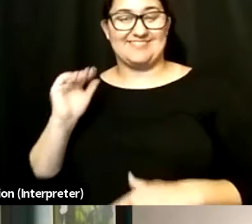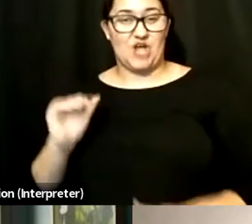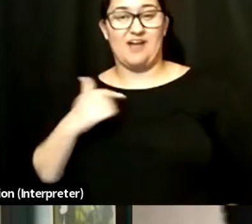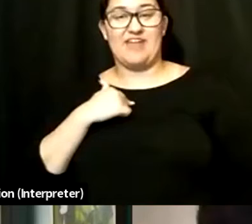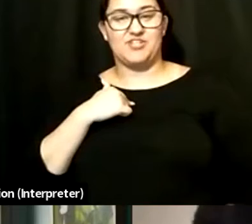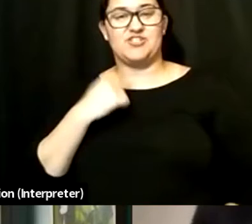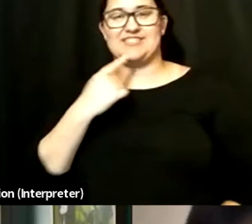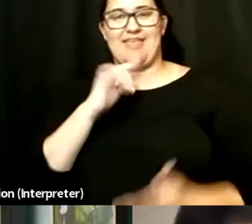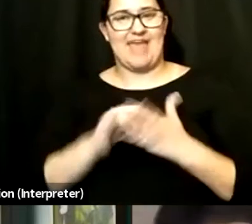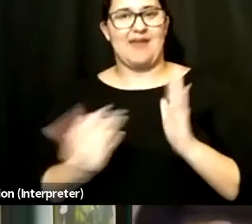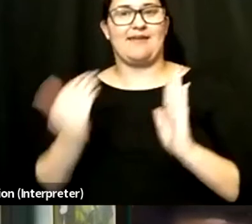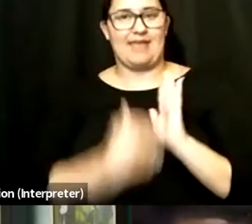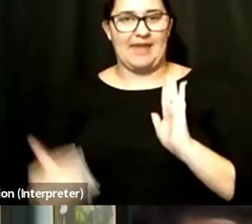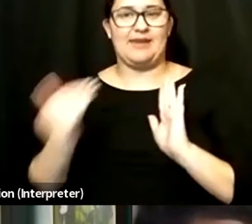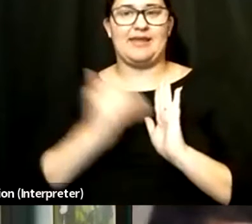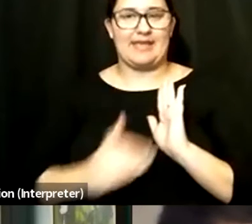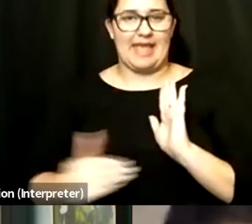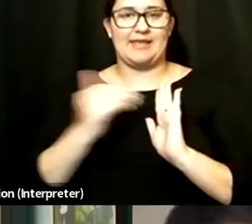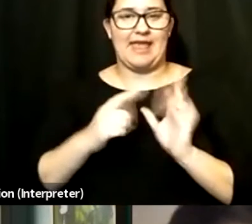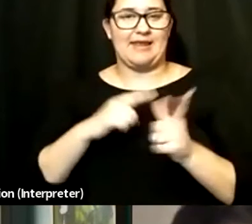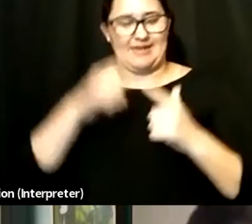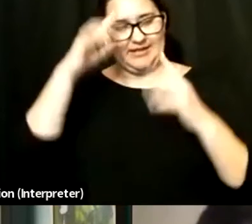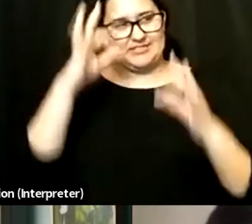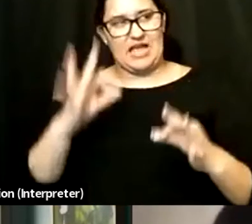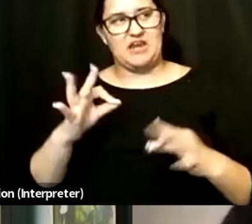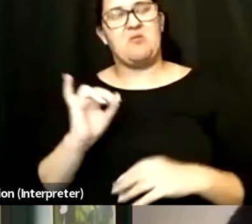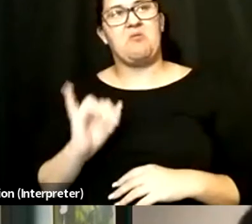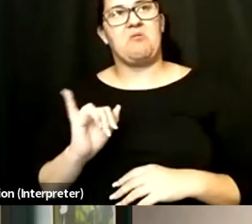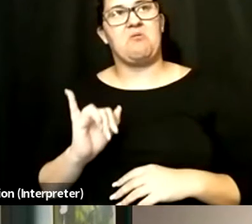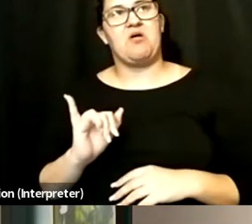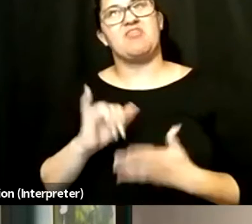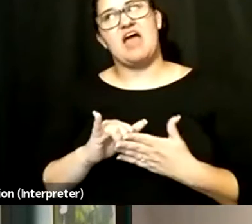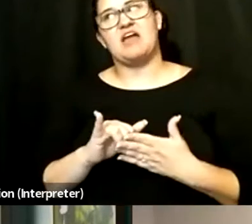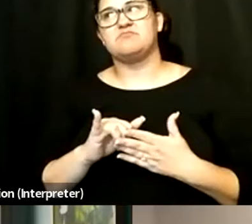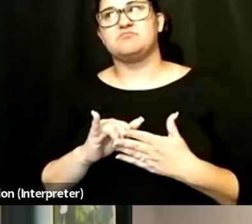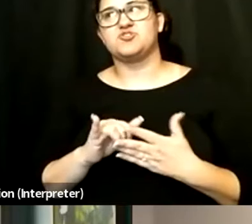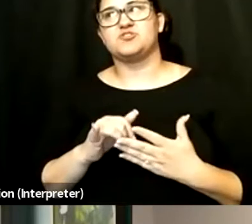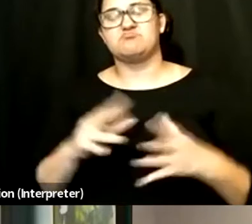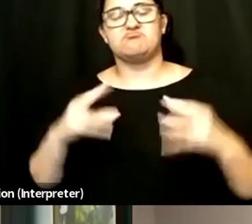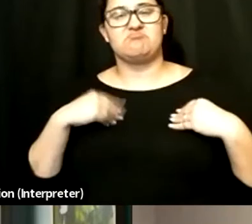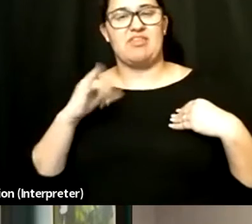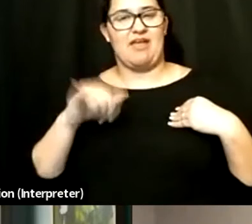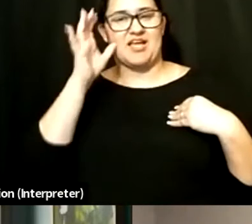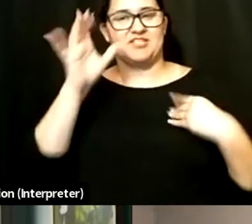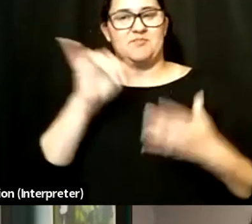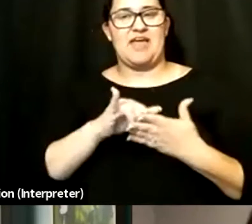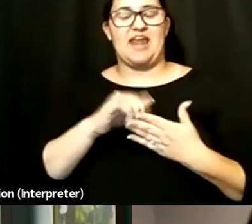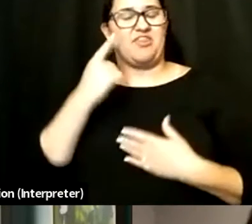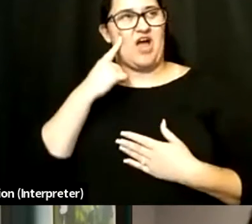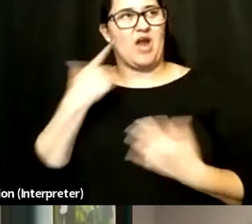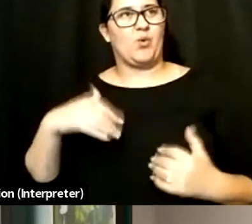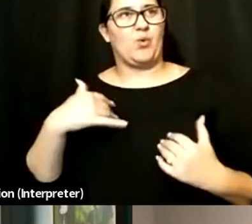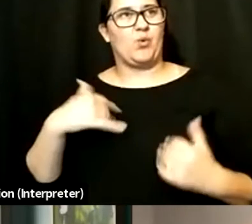just really soaked in, and how mind blowing that was for me to think that, wow,